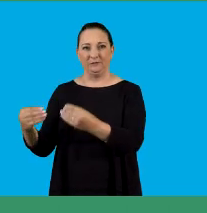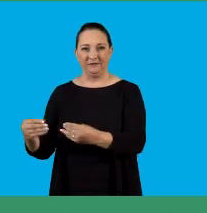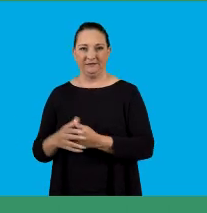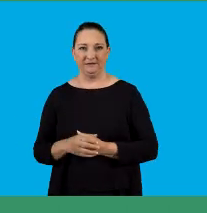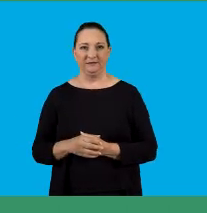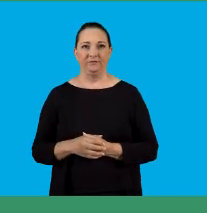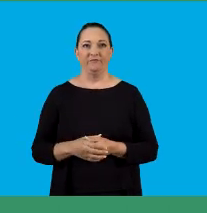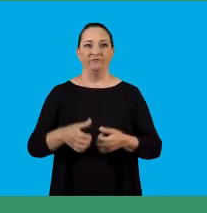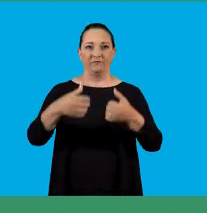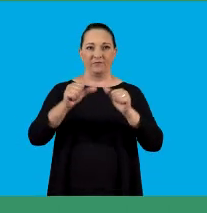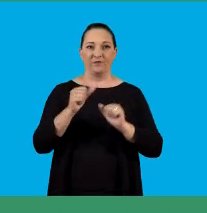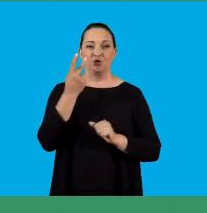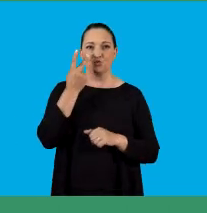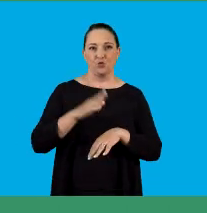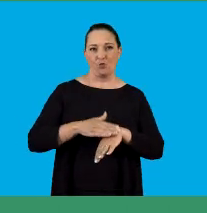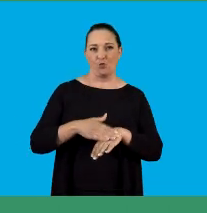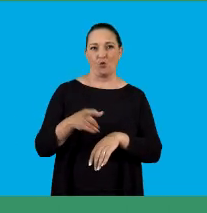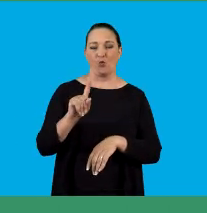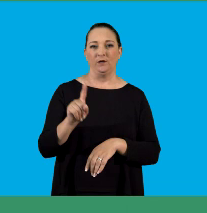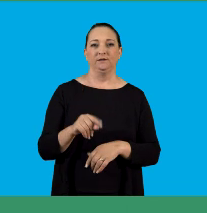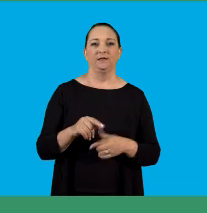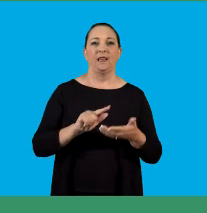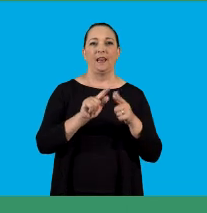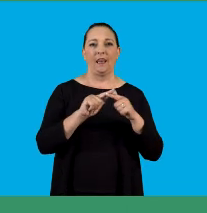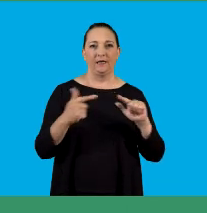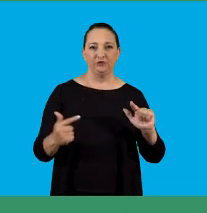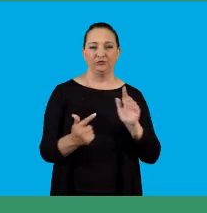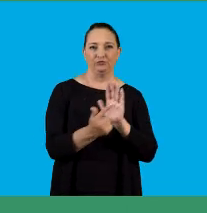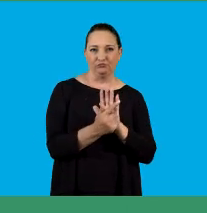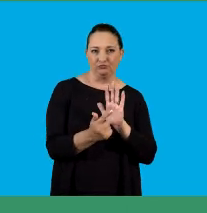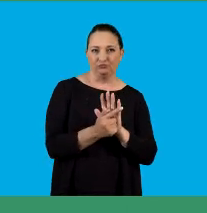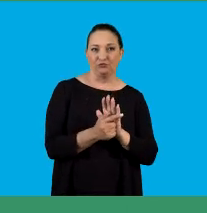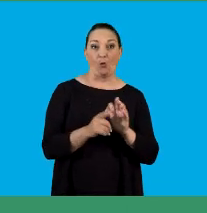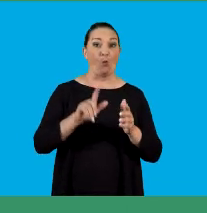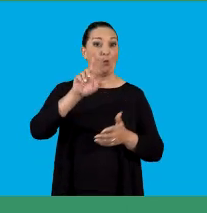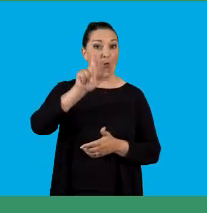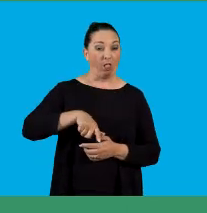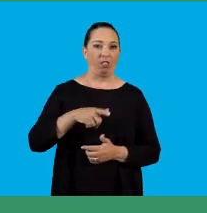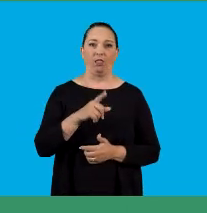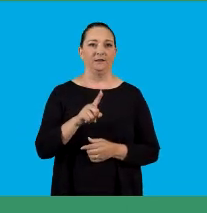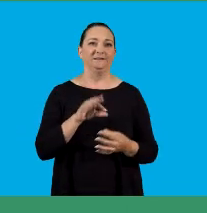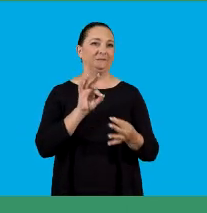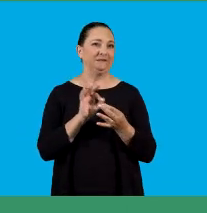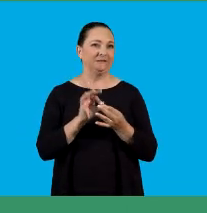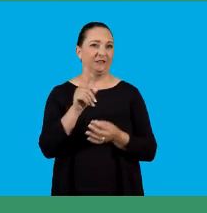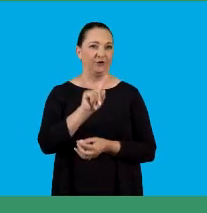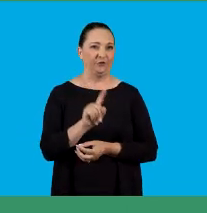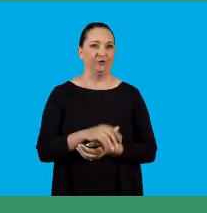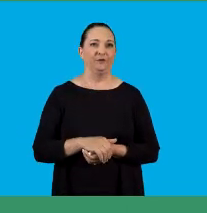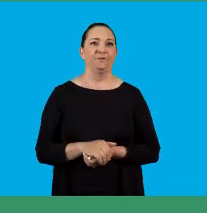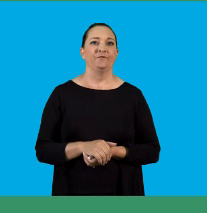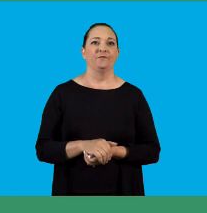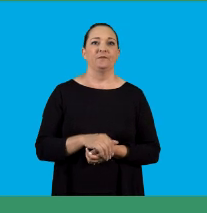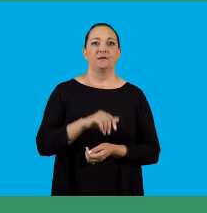businesses. We'll be also looking at the implications of legislation, and not all the legislation, but specifically these